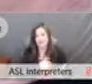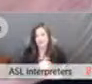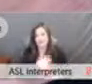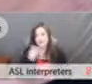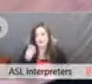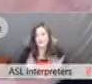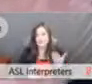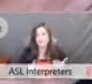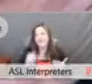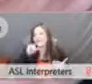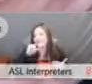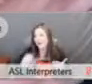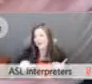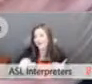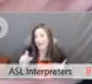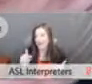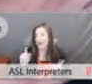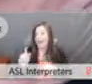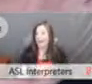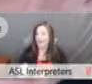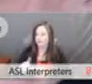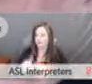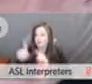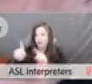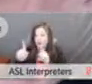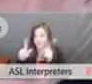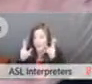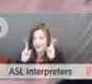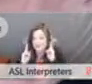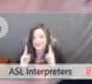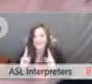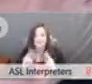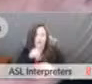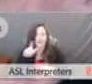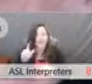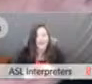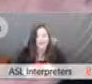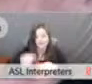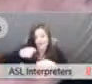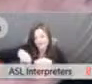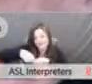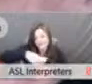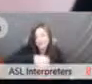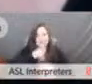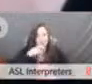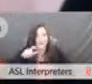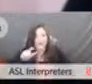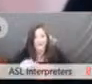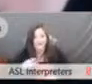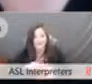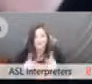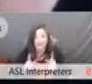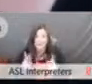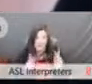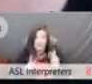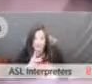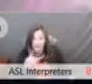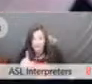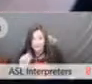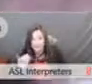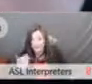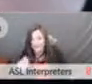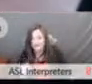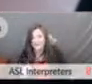not have to go to a hairstylist or get our nails done, but folks are doing it. I went